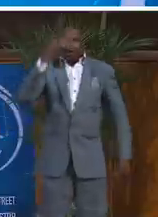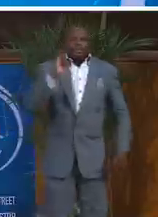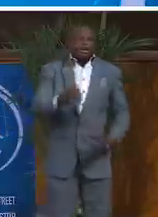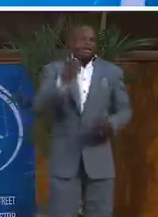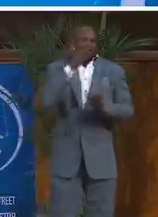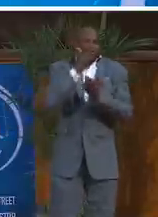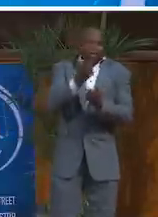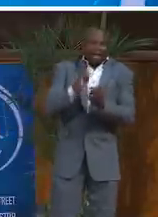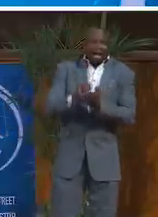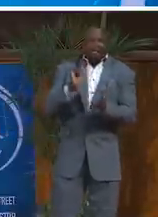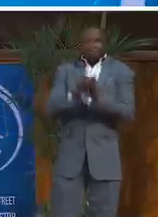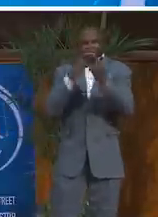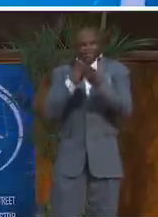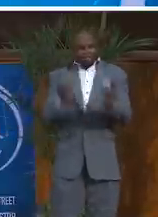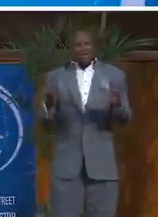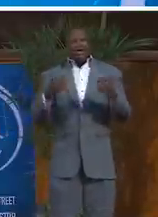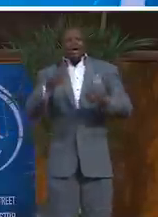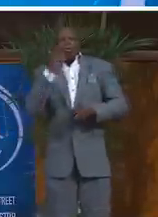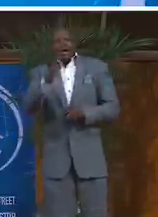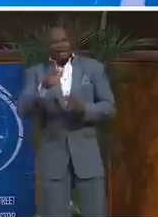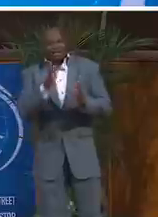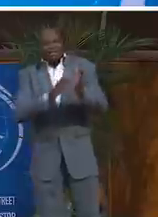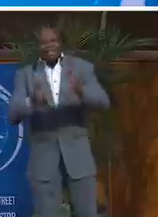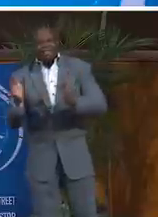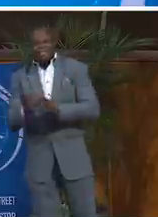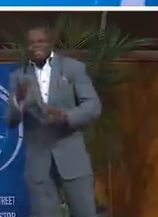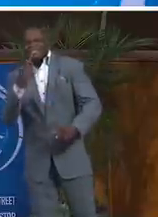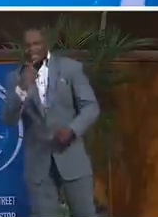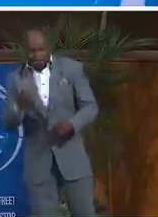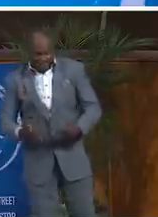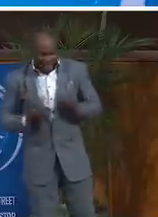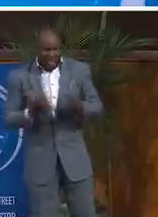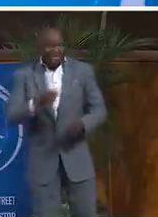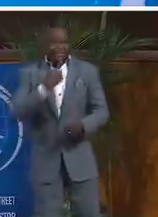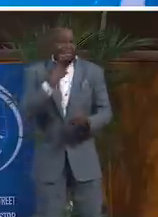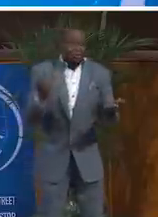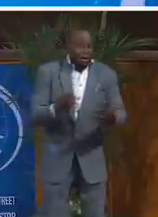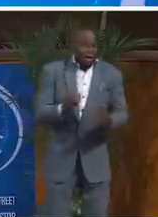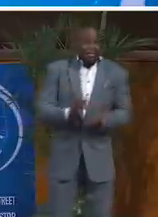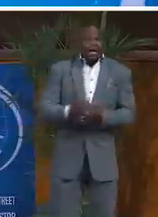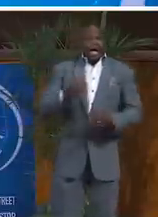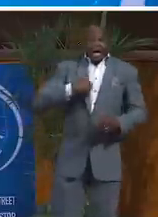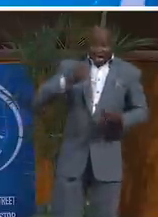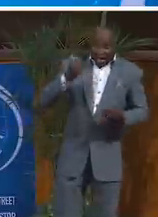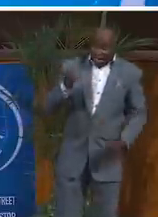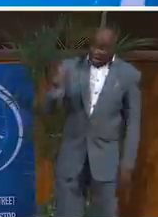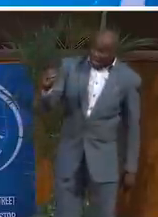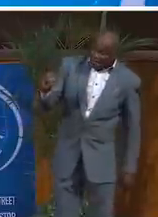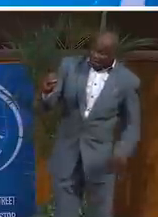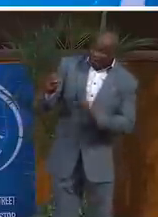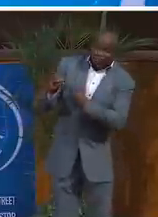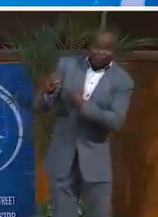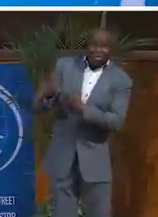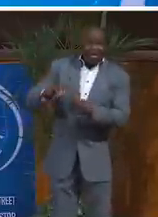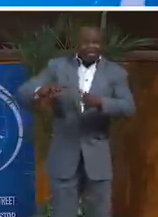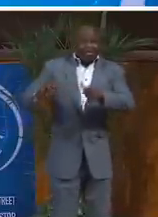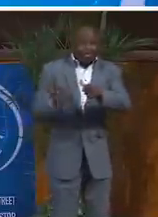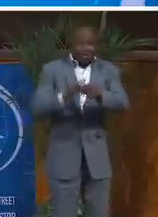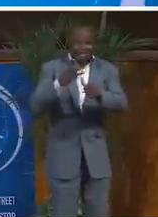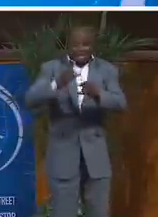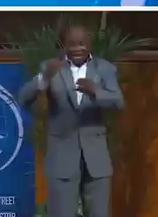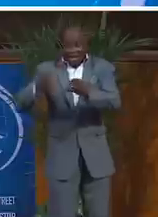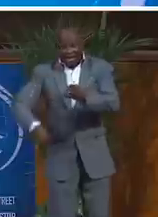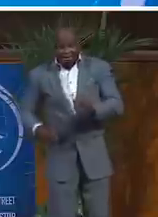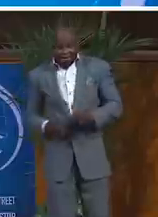watch how the declaration goes. Watch how Jesus says, I'm alive. This is what he says. He says, I am the first and the